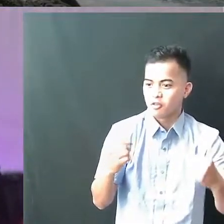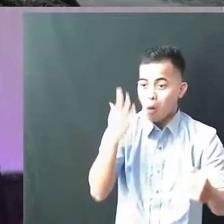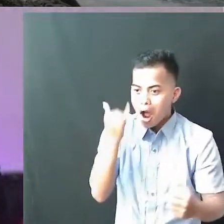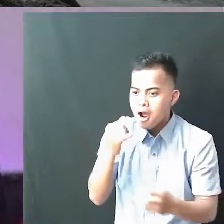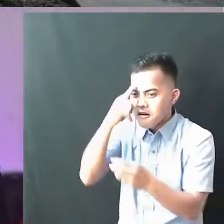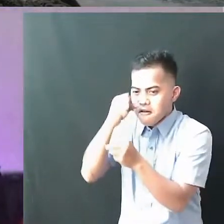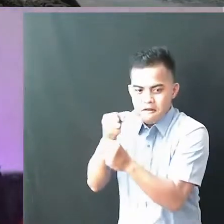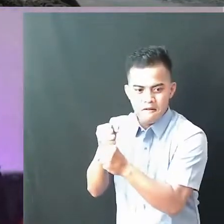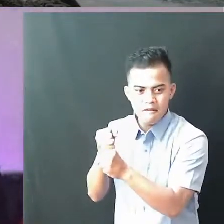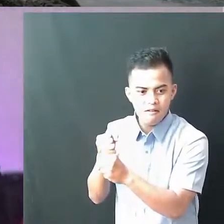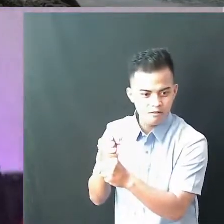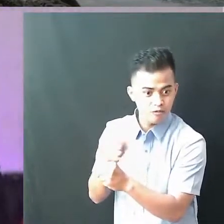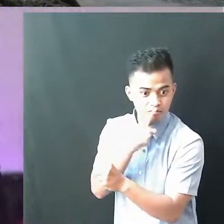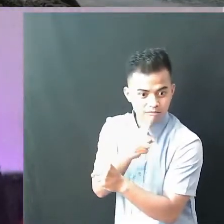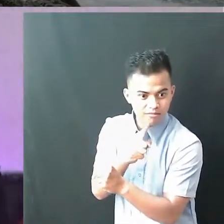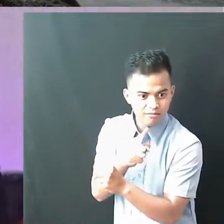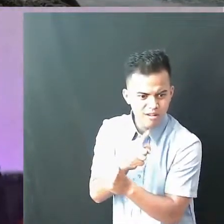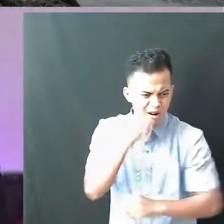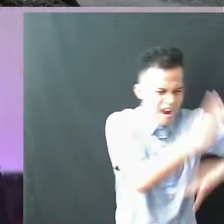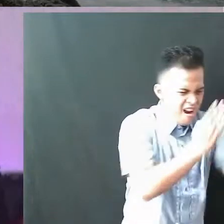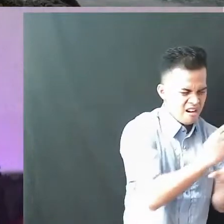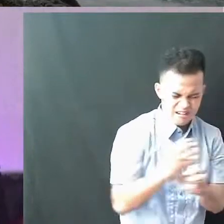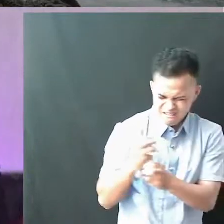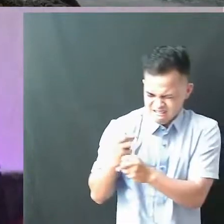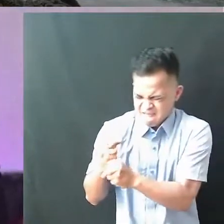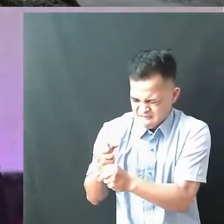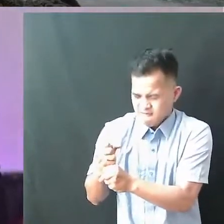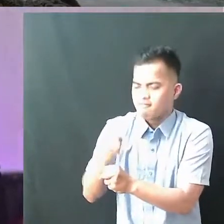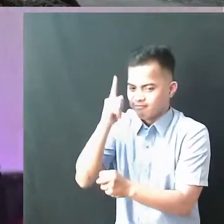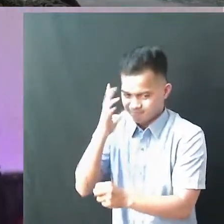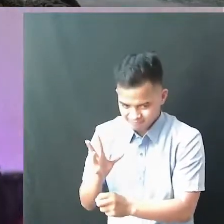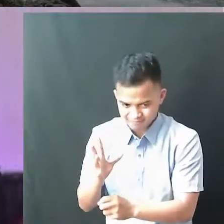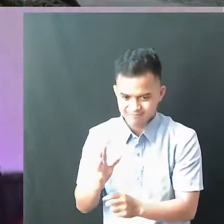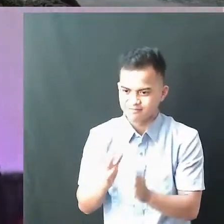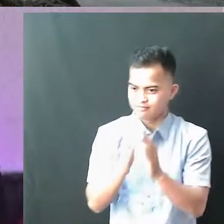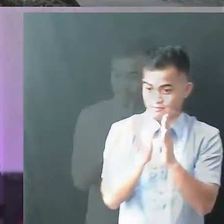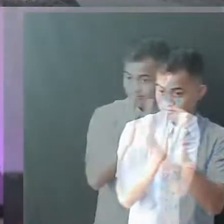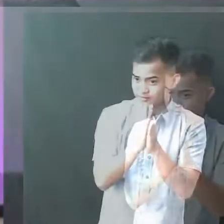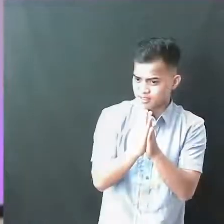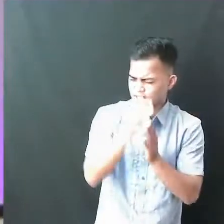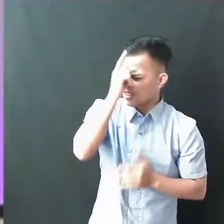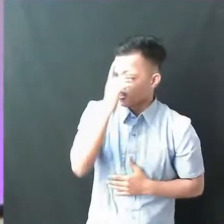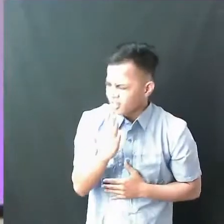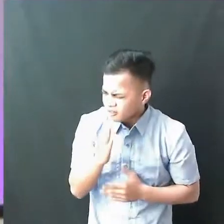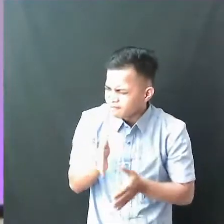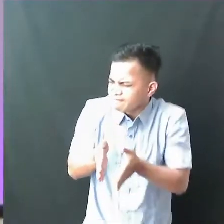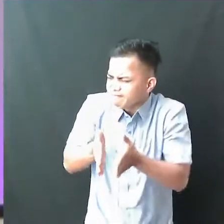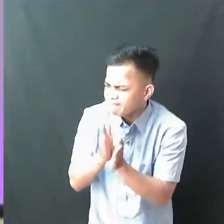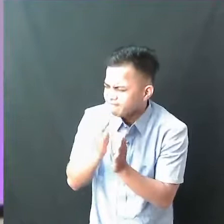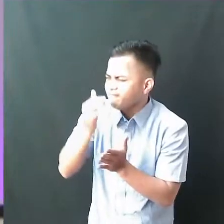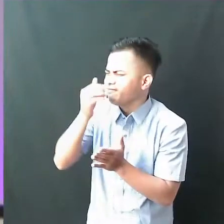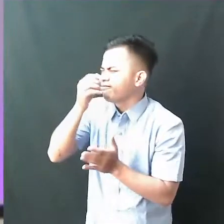Fight the hard times with the power of God. Let's pray. Our gracious Father, once again,